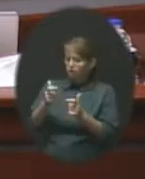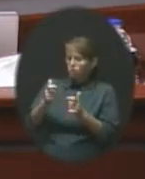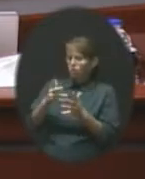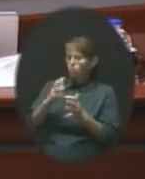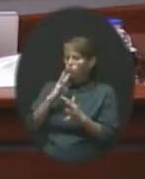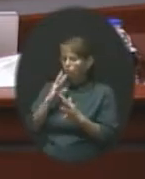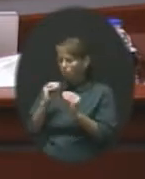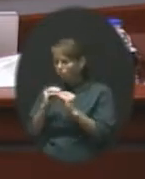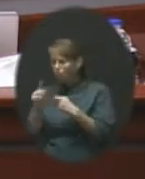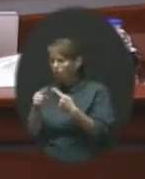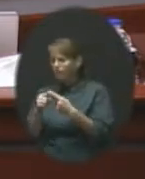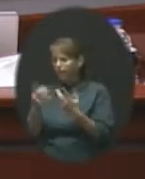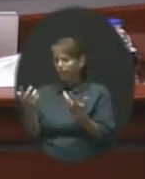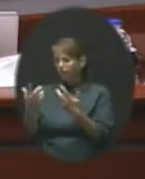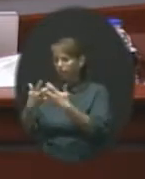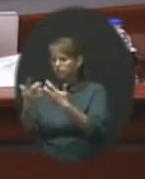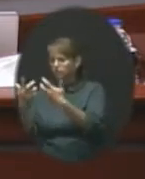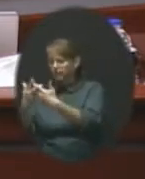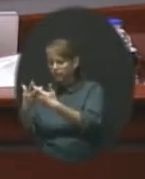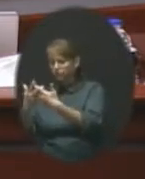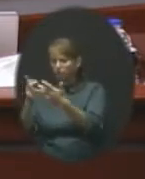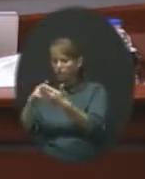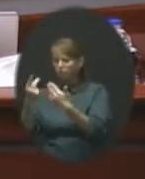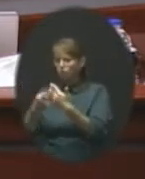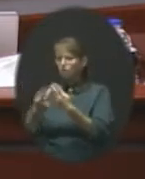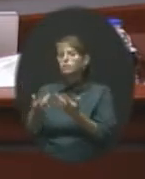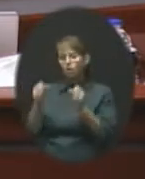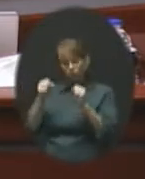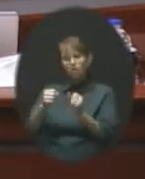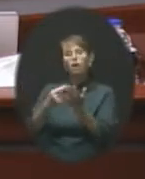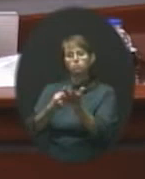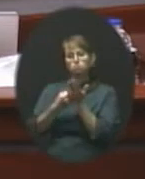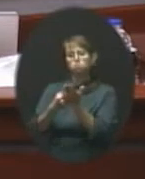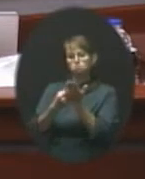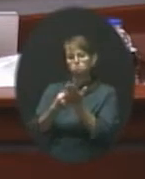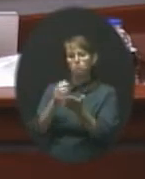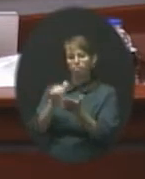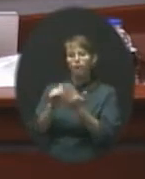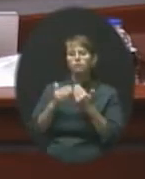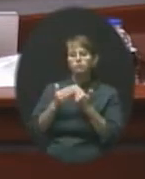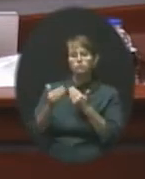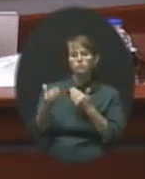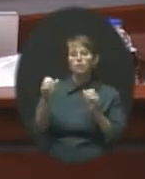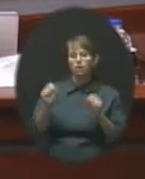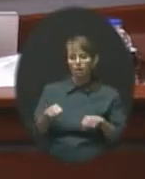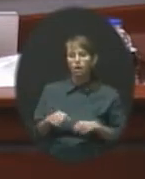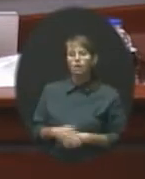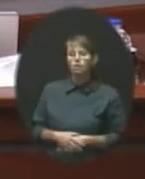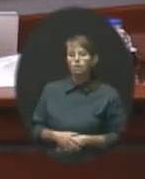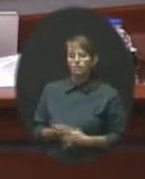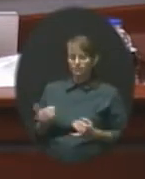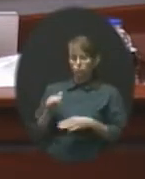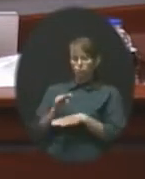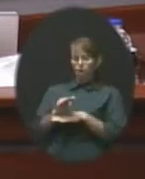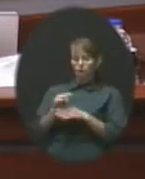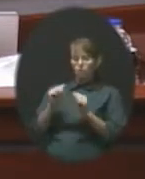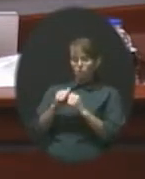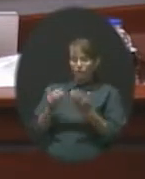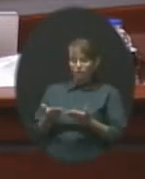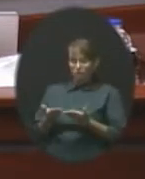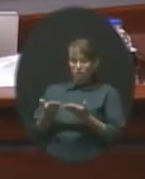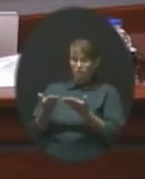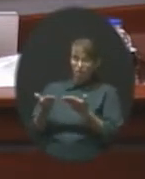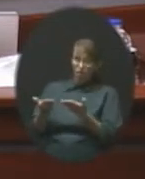about the consolidation of programs, that's certainly a discussion that we can have going forward. But I think tonight, with an offer on the table, we need to